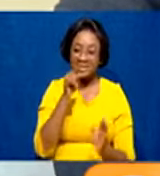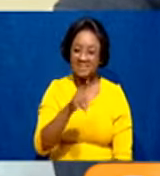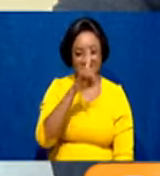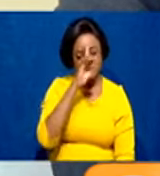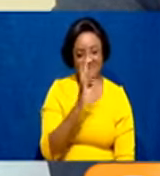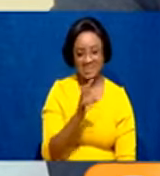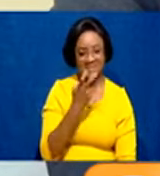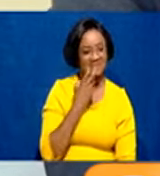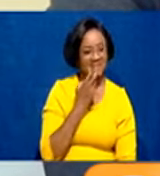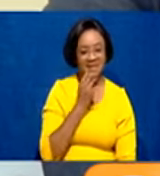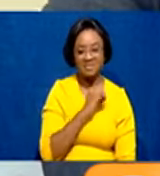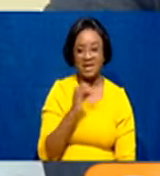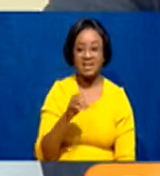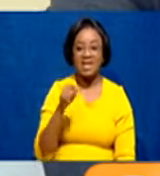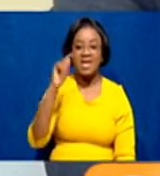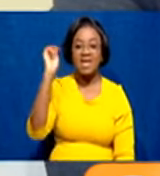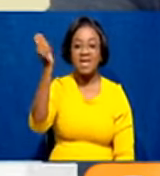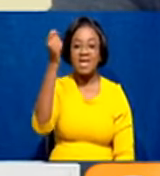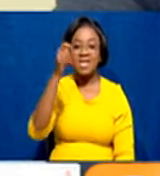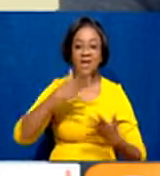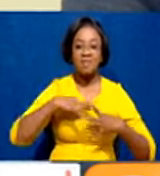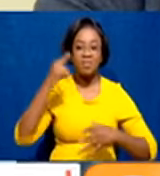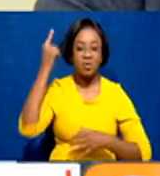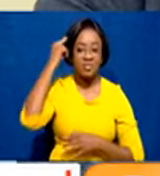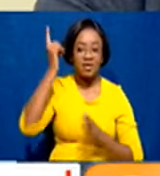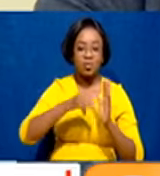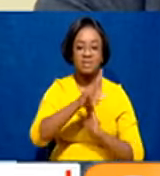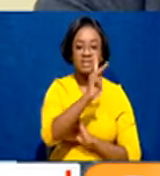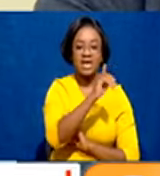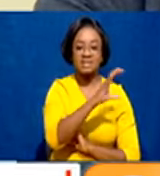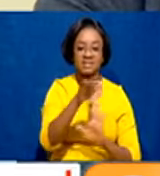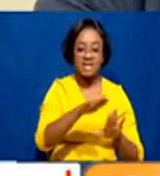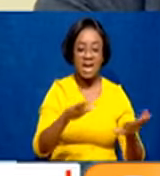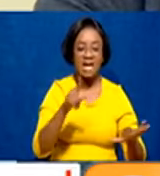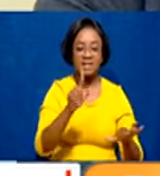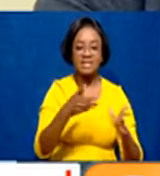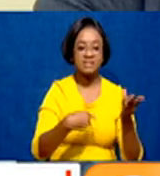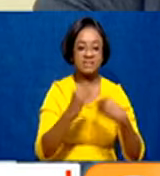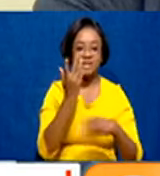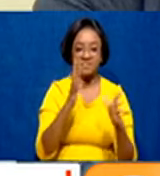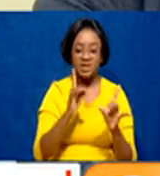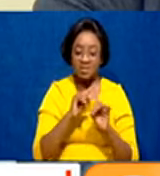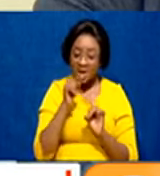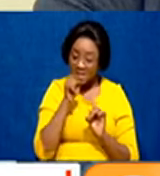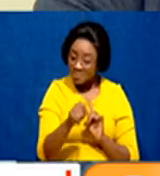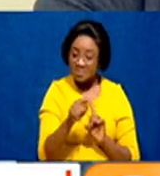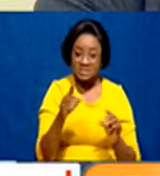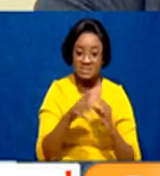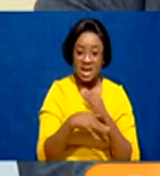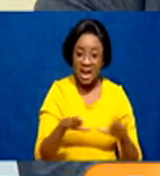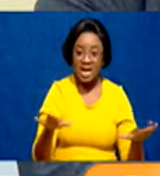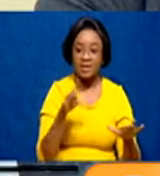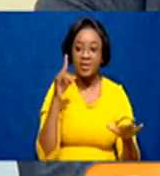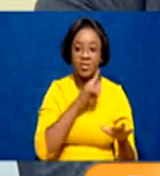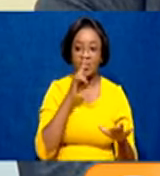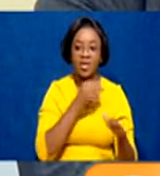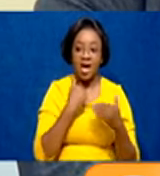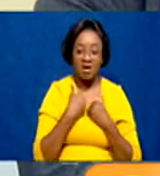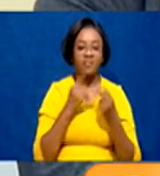assumption, Madam CS, in this country that KICC land is gone. The truth of the matter is the land is under risk. There is also an assumption, Madam CS,